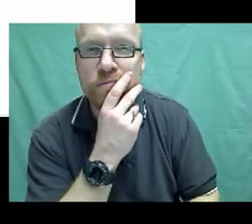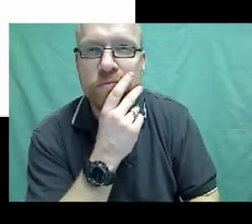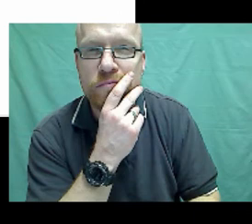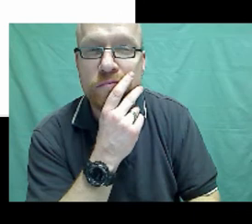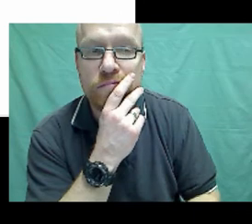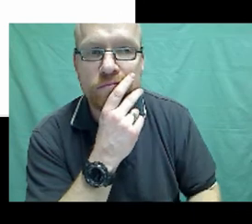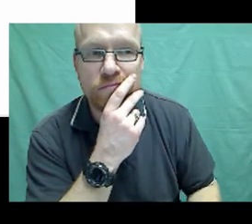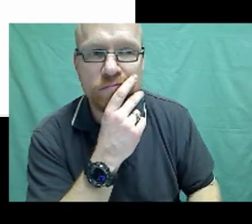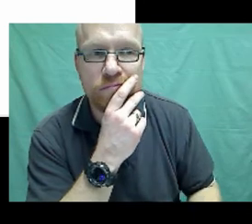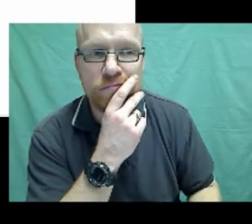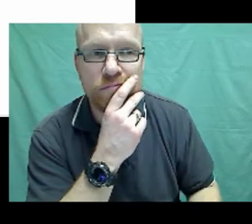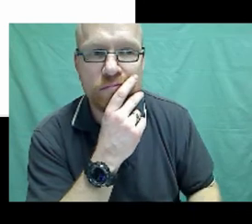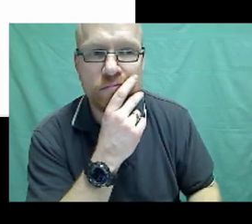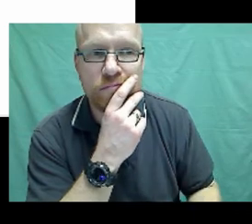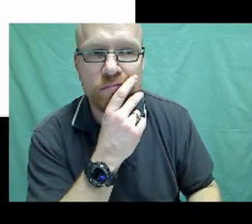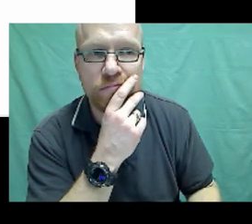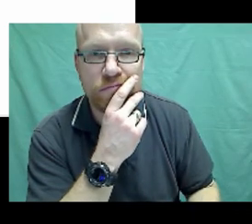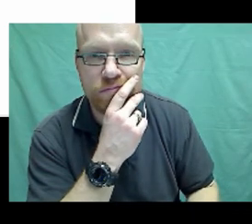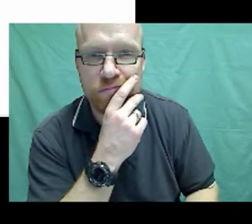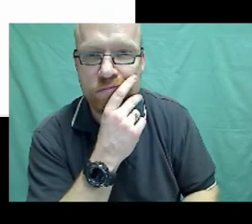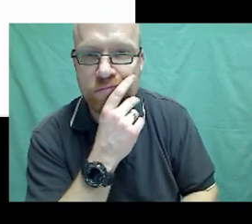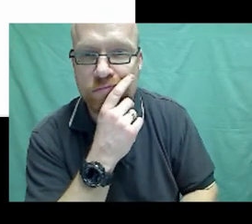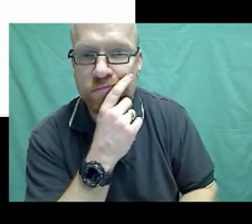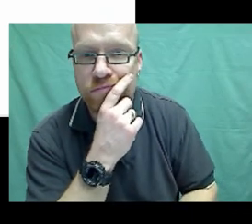what your discriminant shows you.